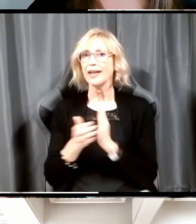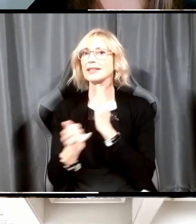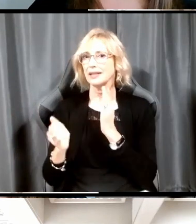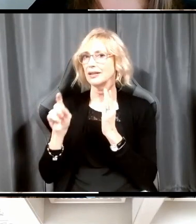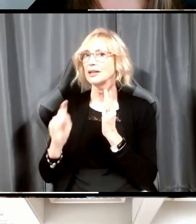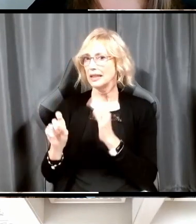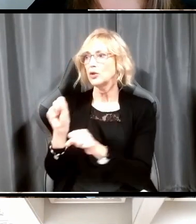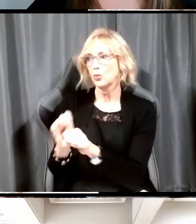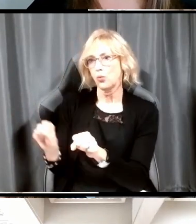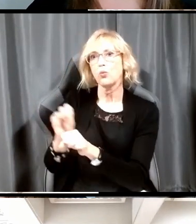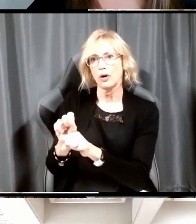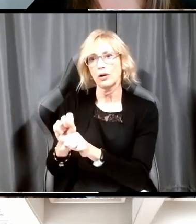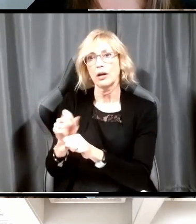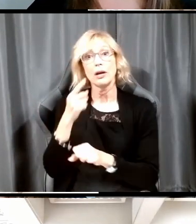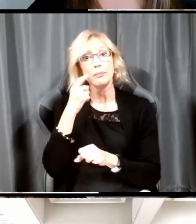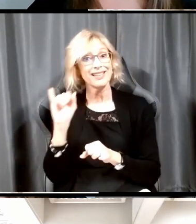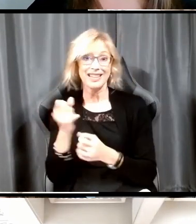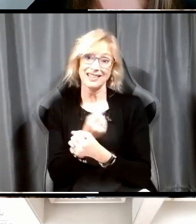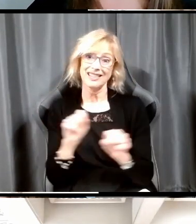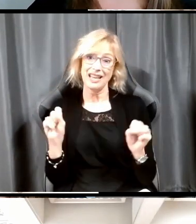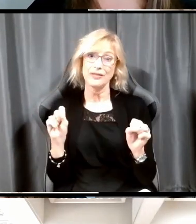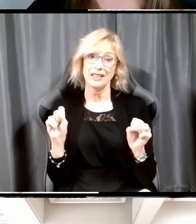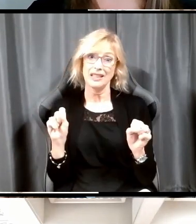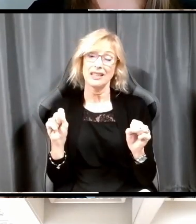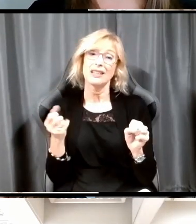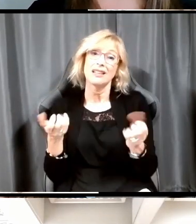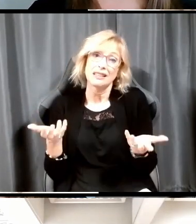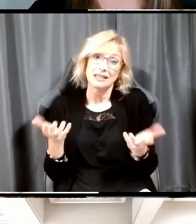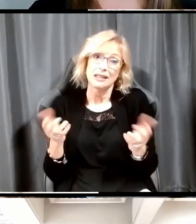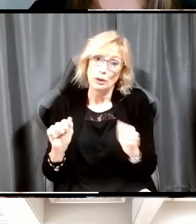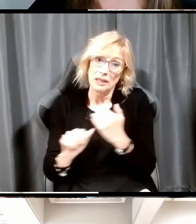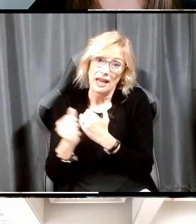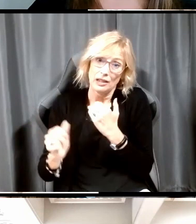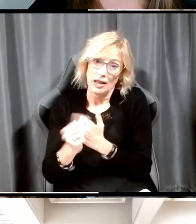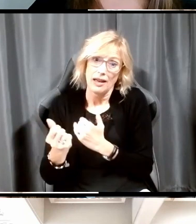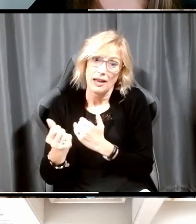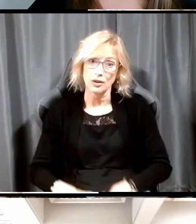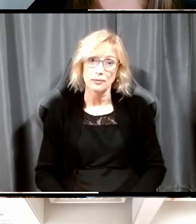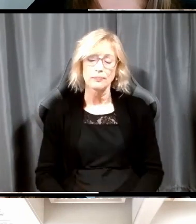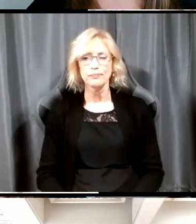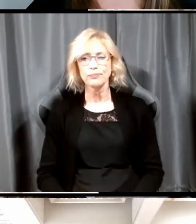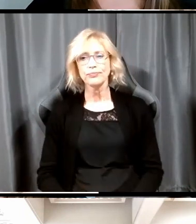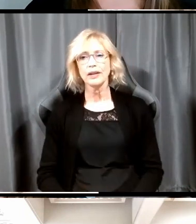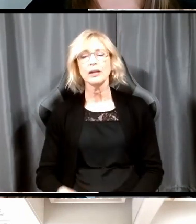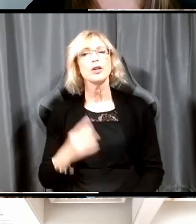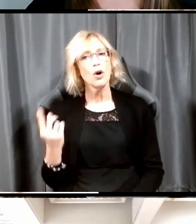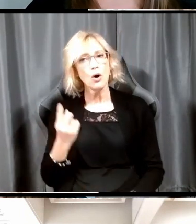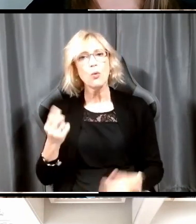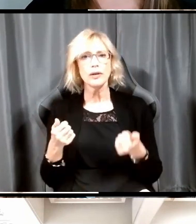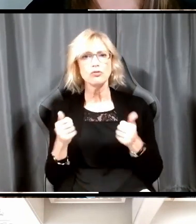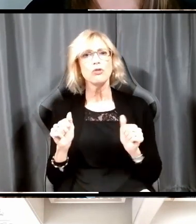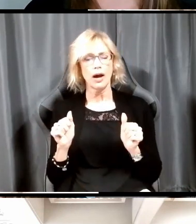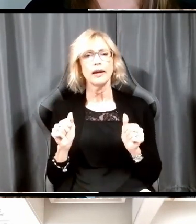because that can be a safety issue, a safety hazard for some of our students too. So it does so we always try and make it